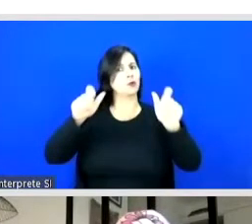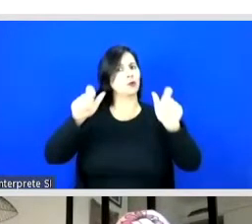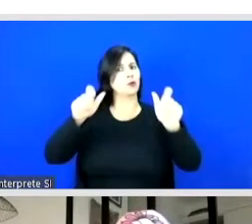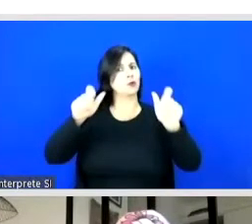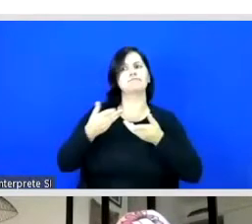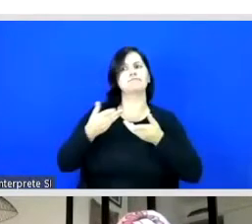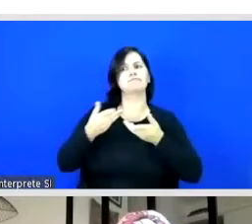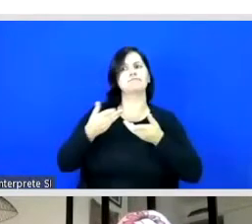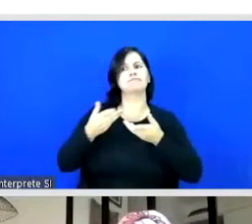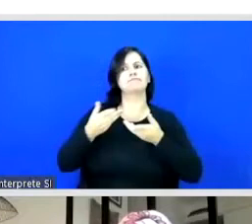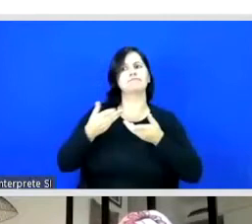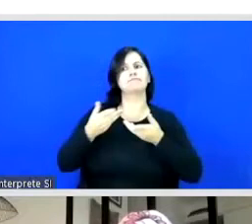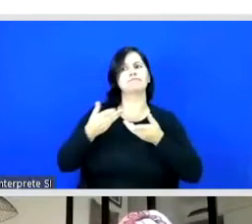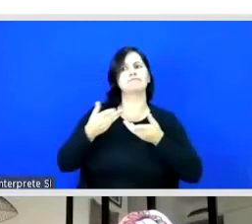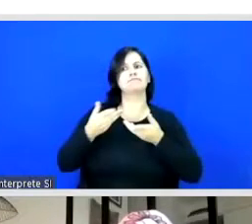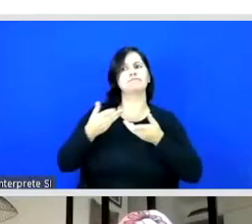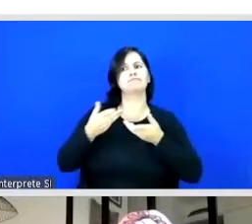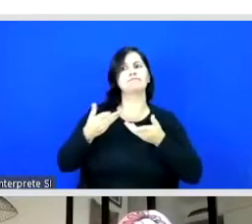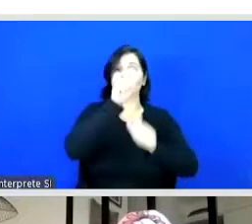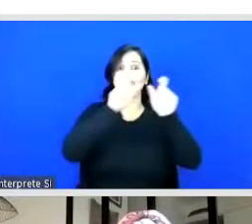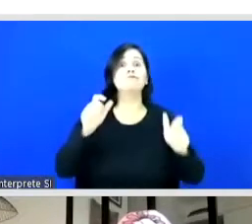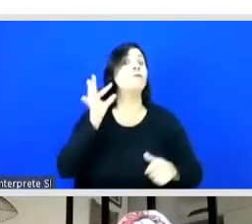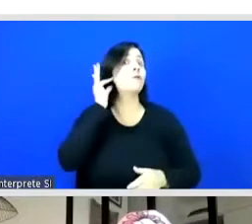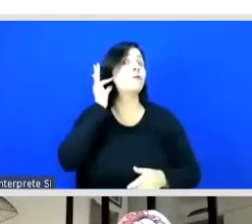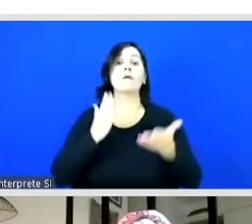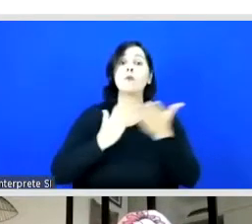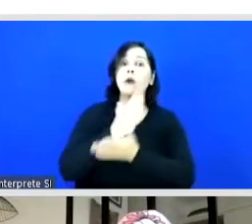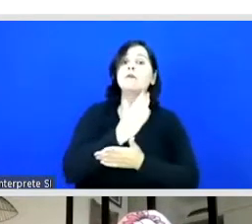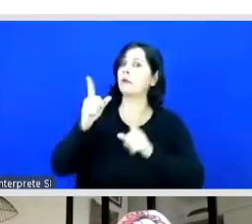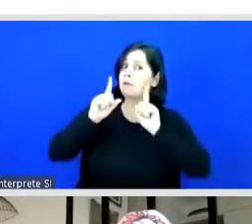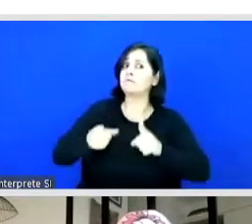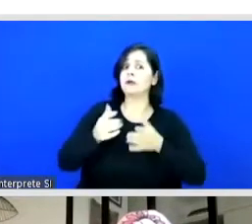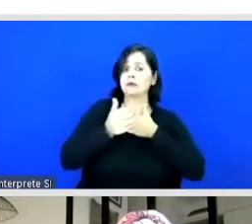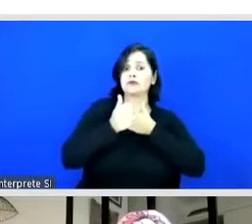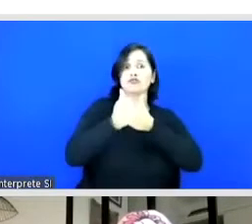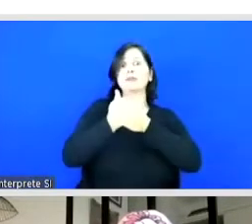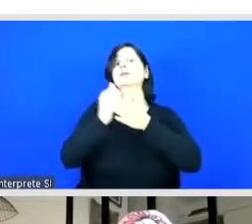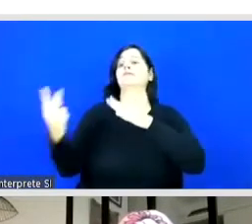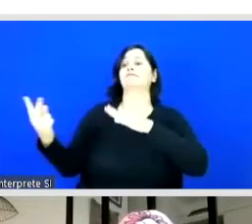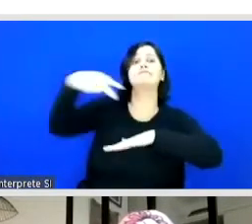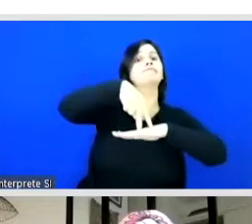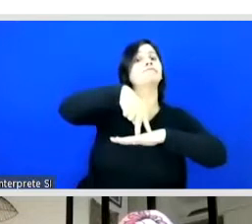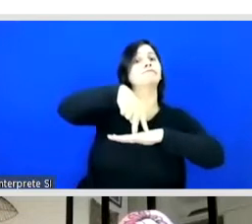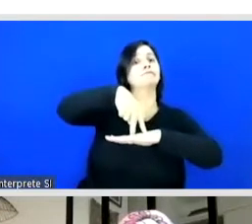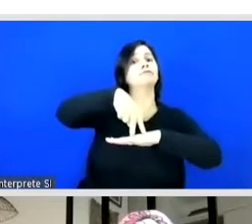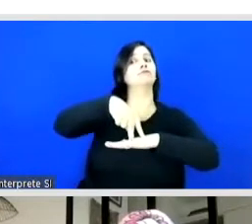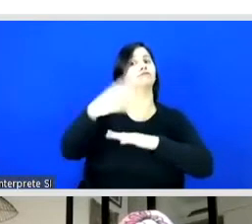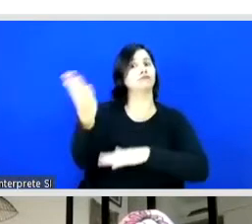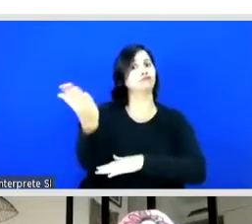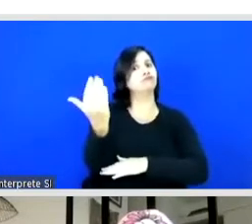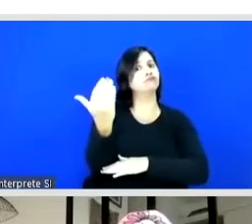really trying to implement these strategies and policies, which are really, truly leaving no one